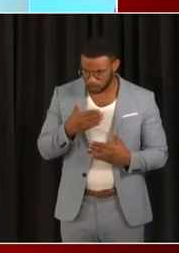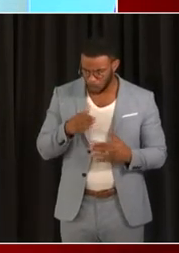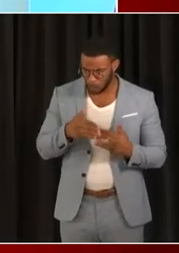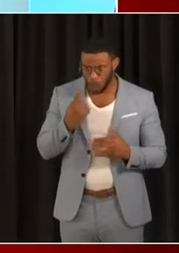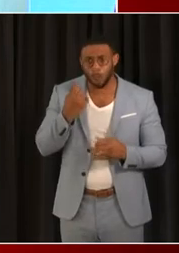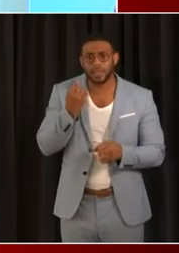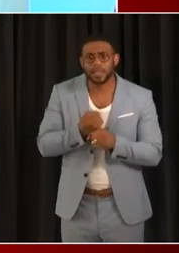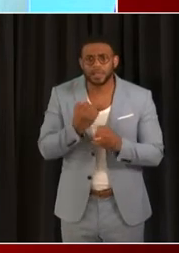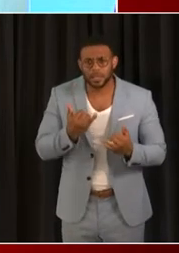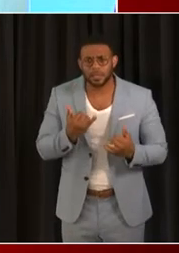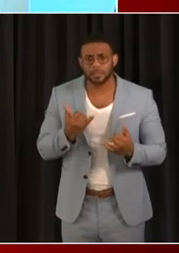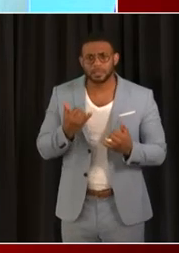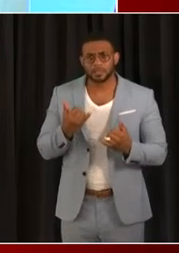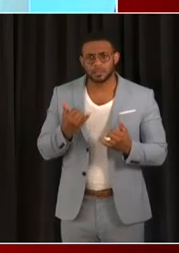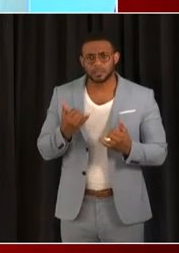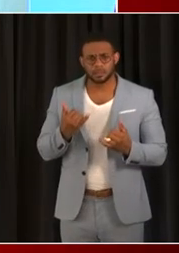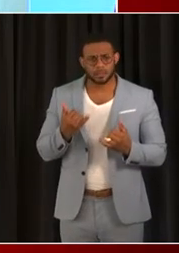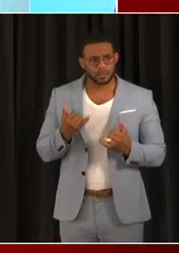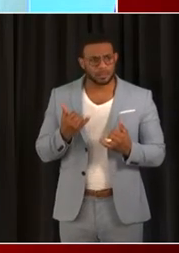course of almost a year now, since